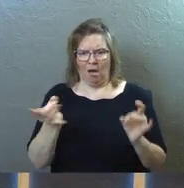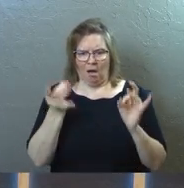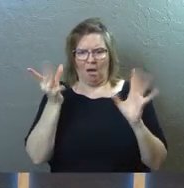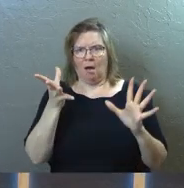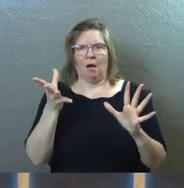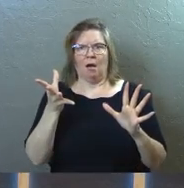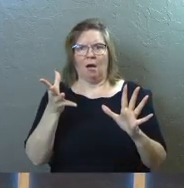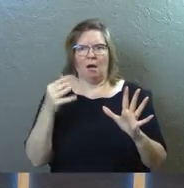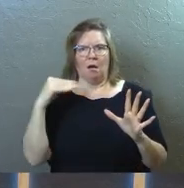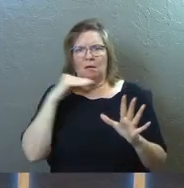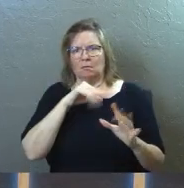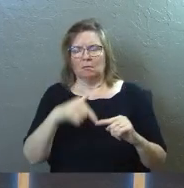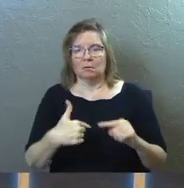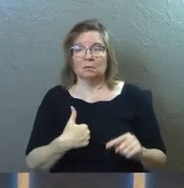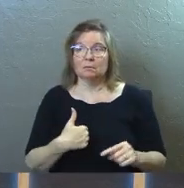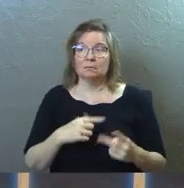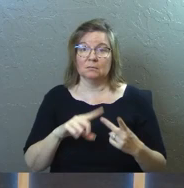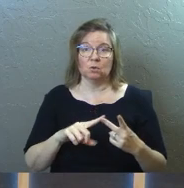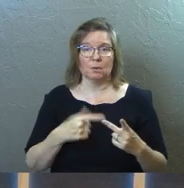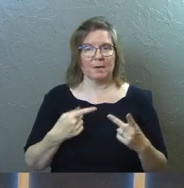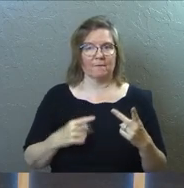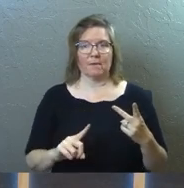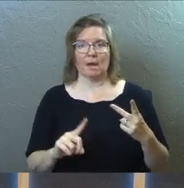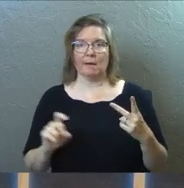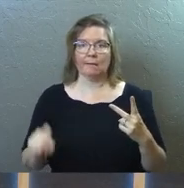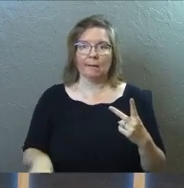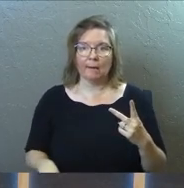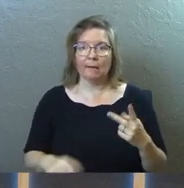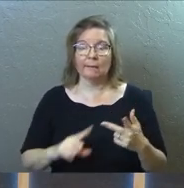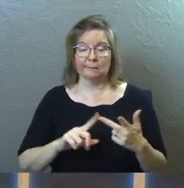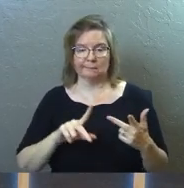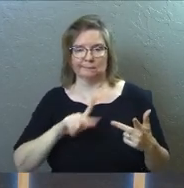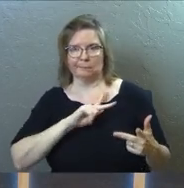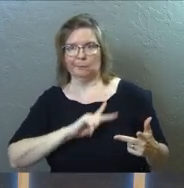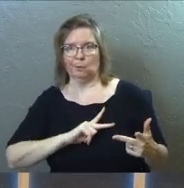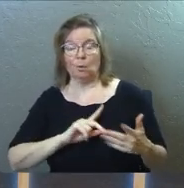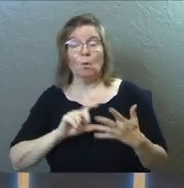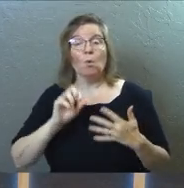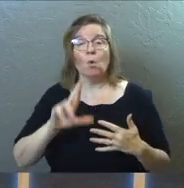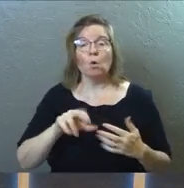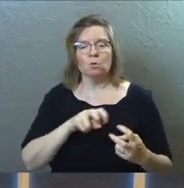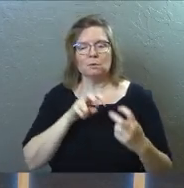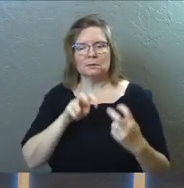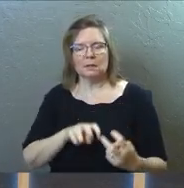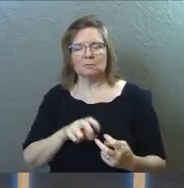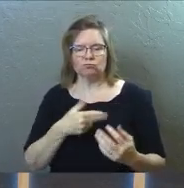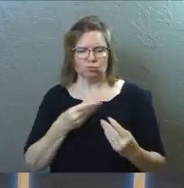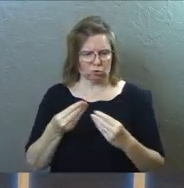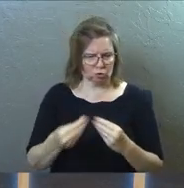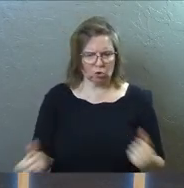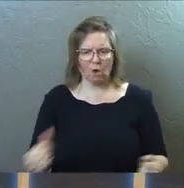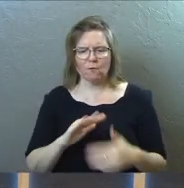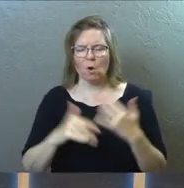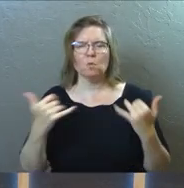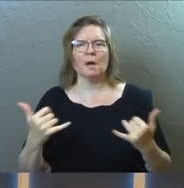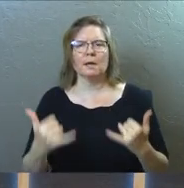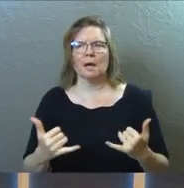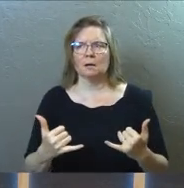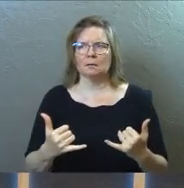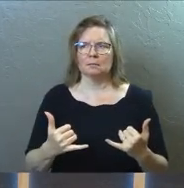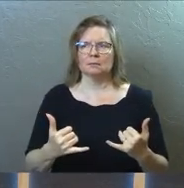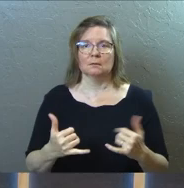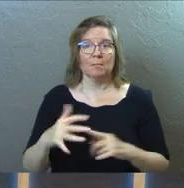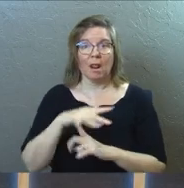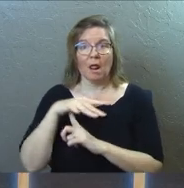dare you? You can be offended. You can take it personally. Or you can sit down and say, we're going to solve it all right now. You